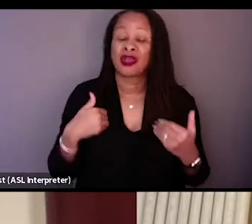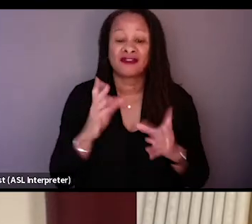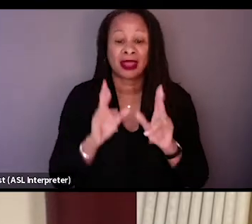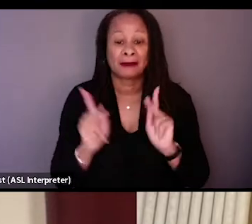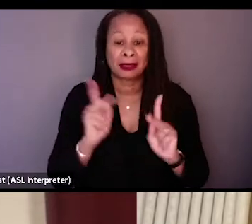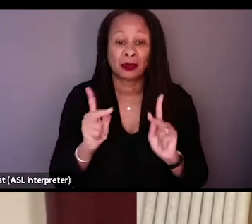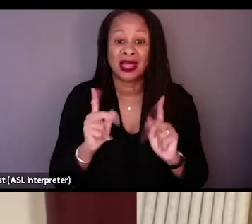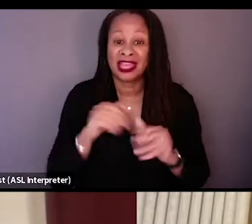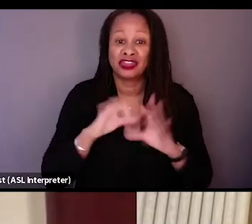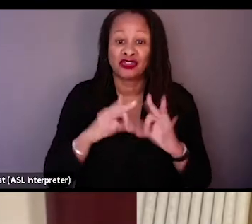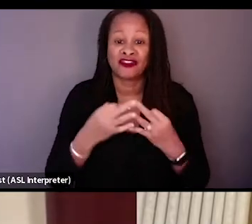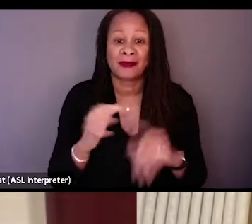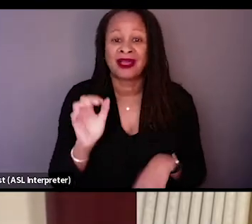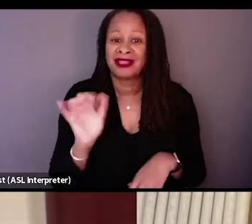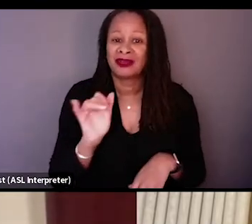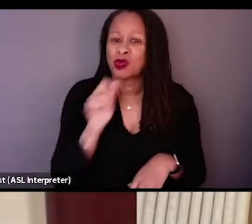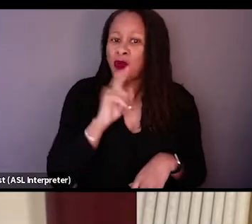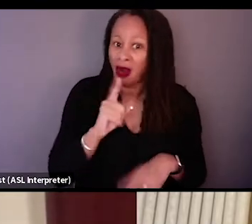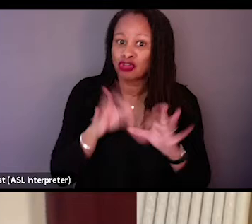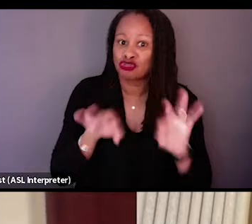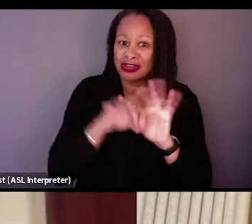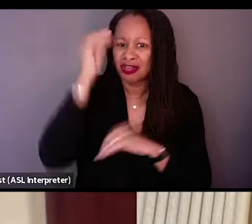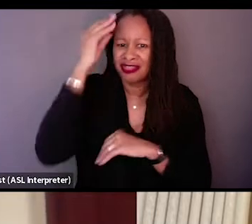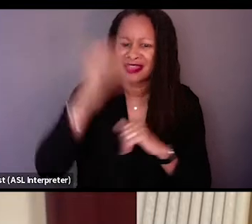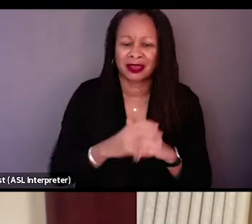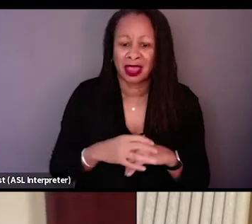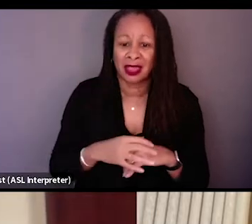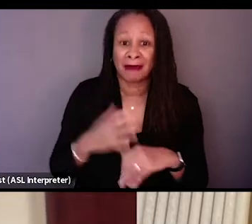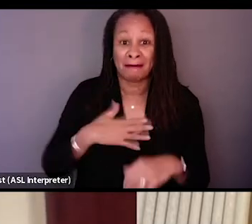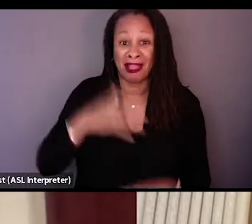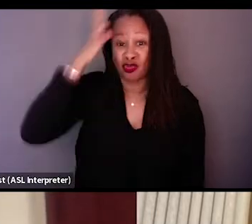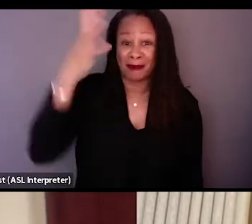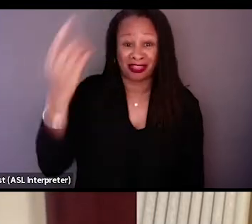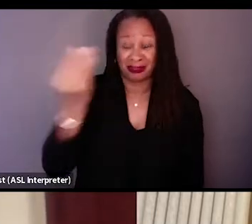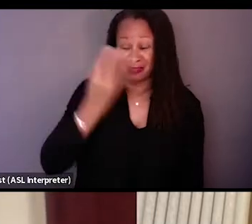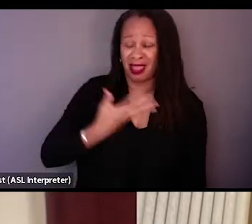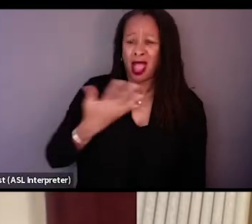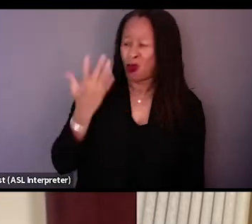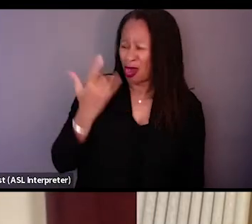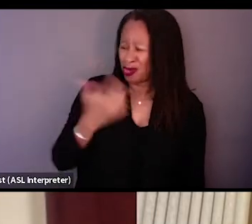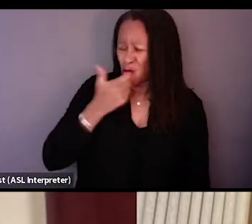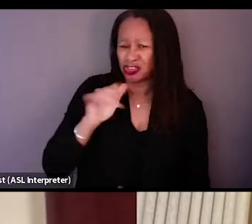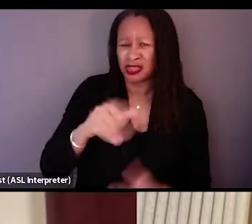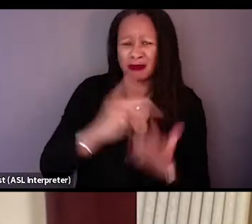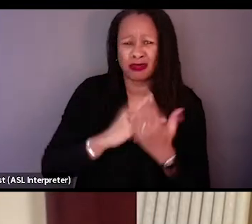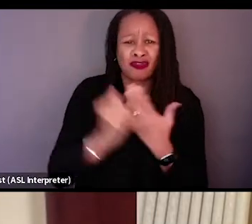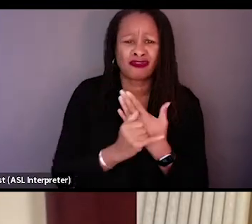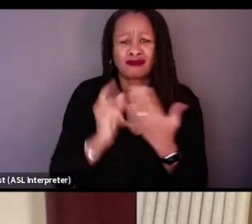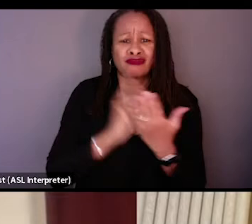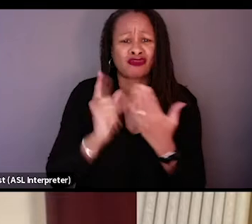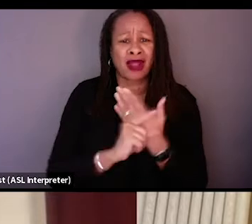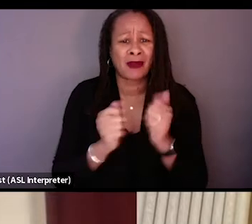critical thinkers. Like my grandmother would say, "Why are you watching this show with no Black people in it? What do you